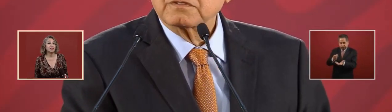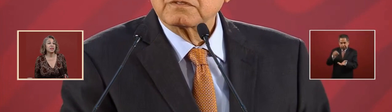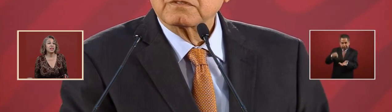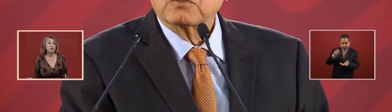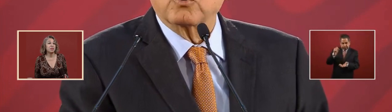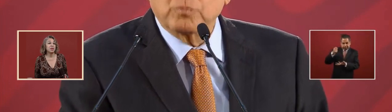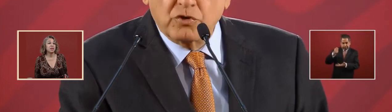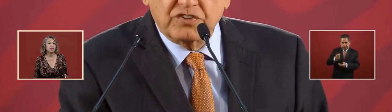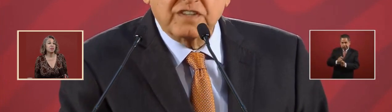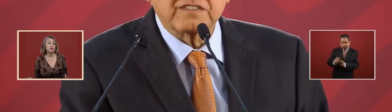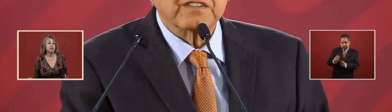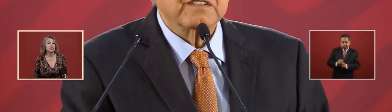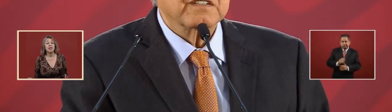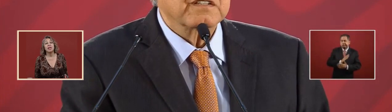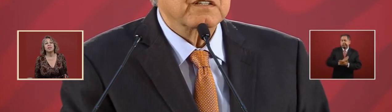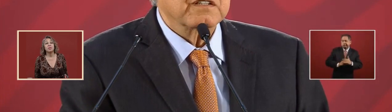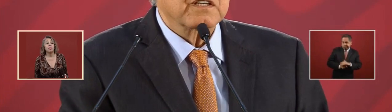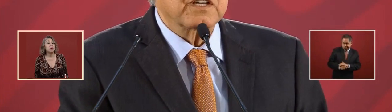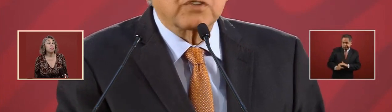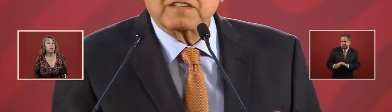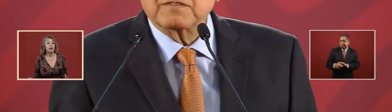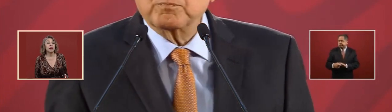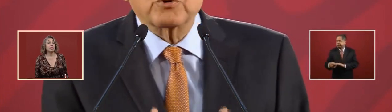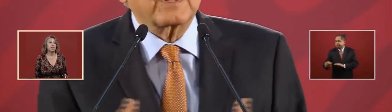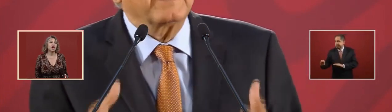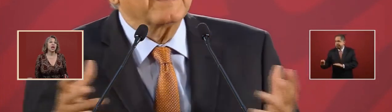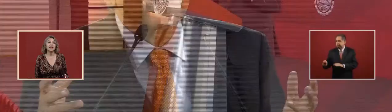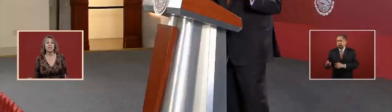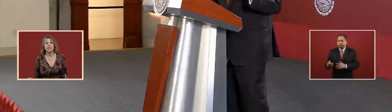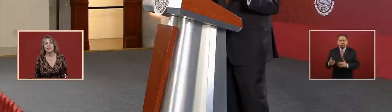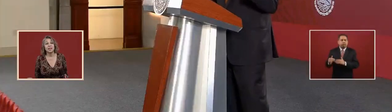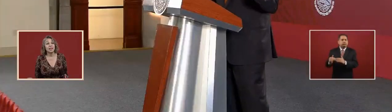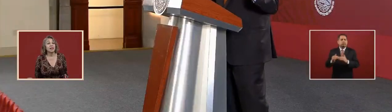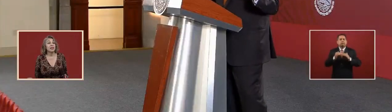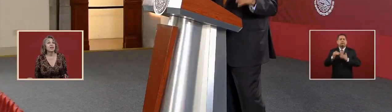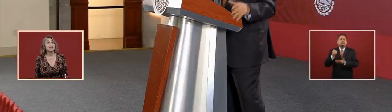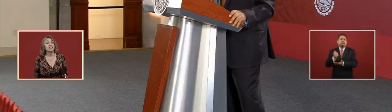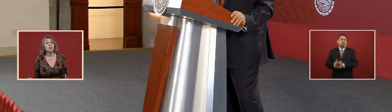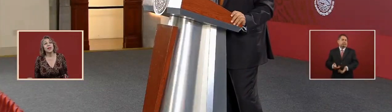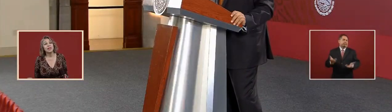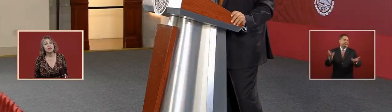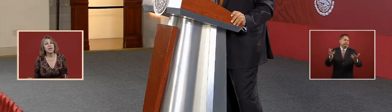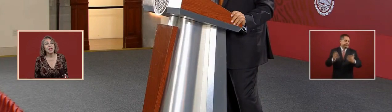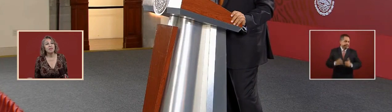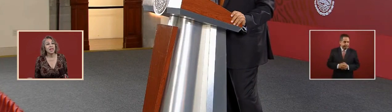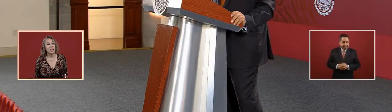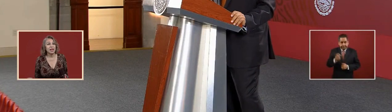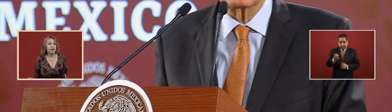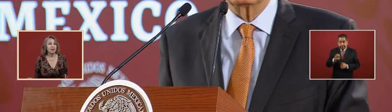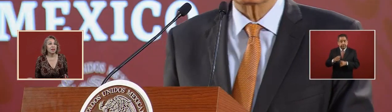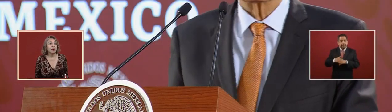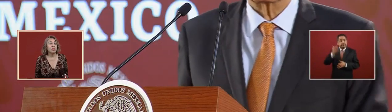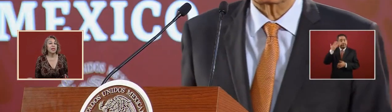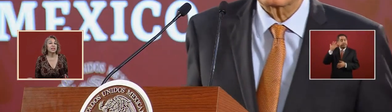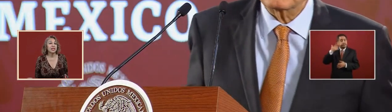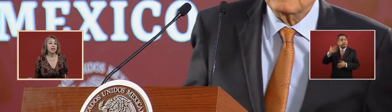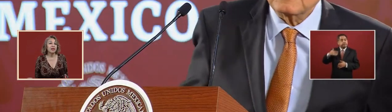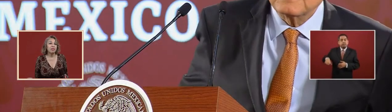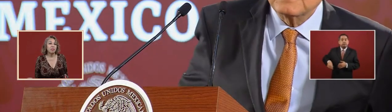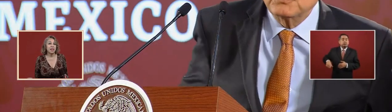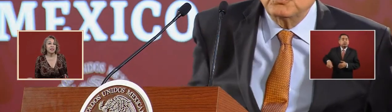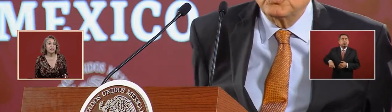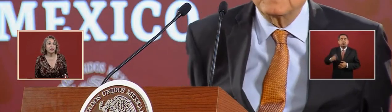Amount that they would los moches, use their, entonces, ¿por their qué cuts. Actuaban así? So why did they behave porque like that? El gobierno because